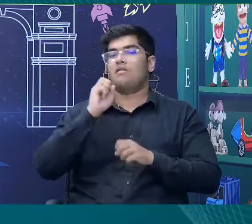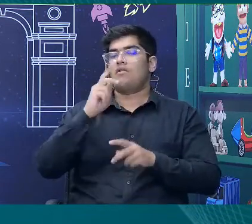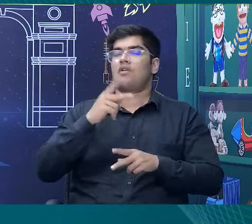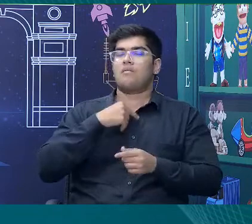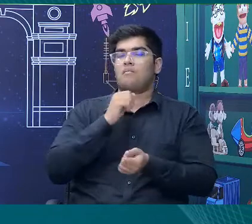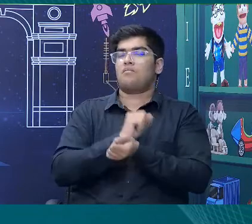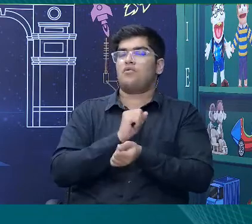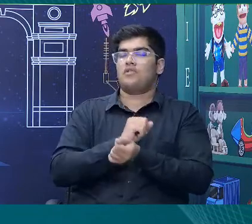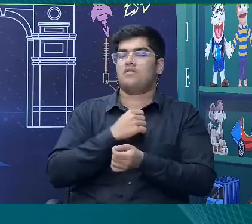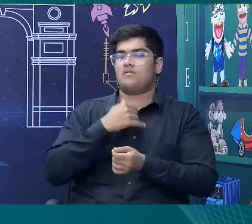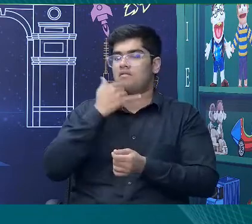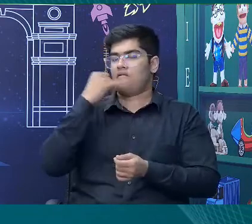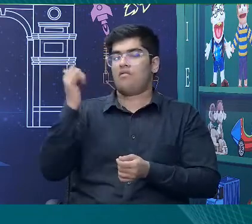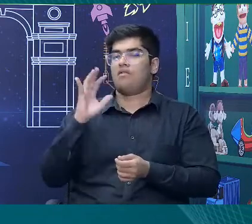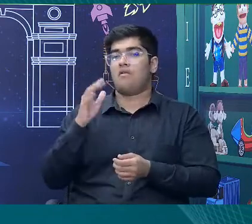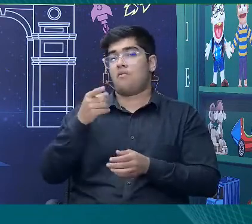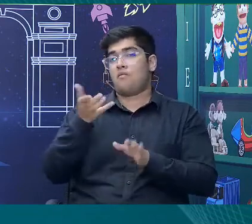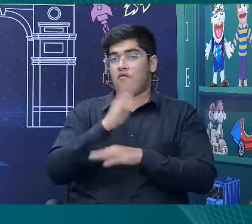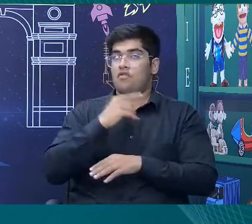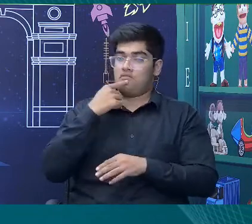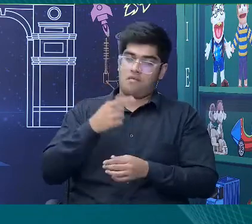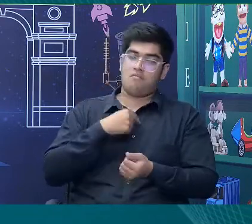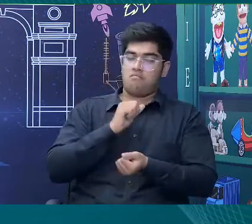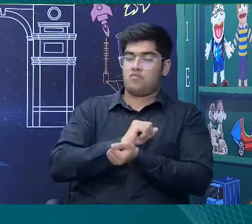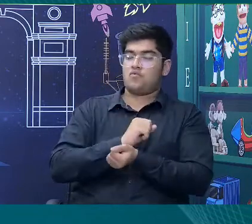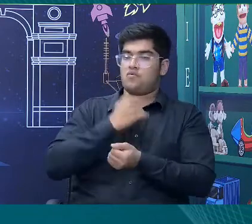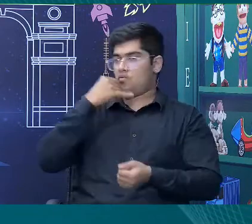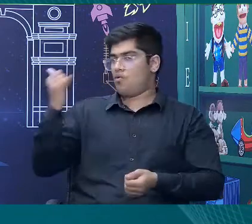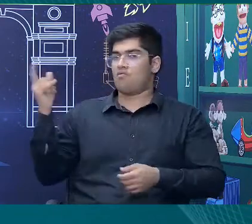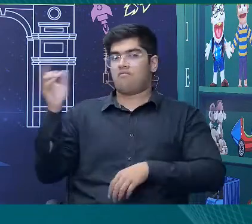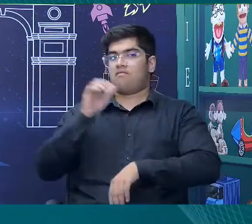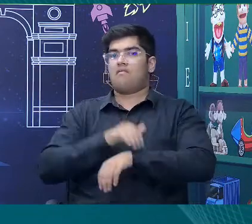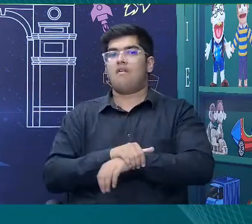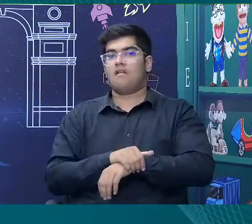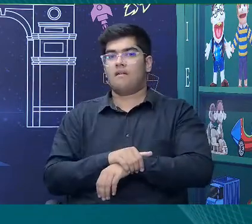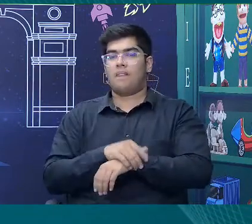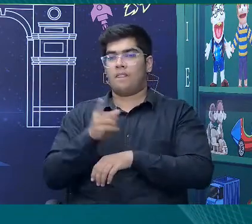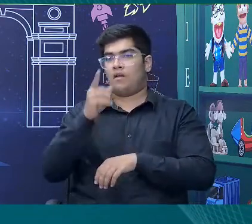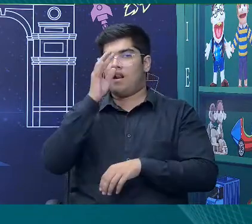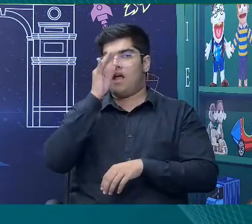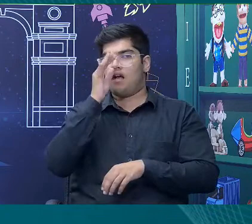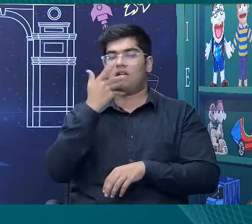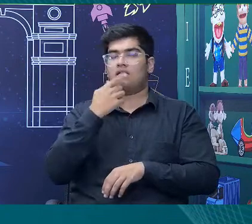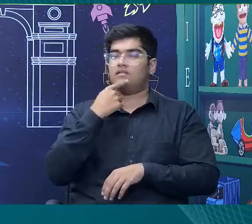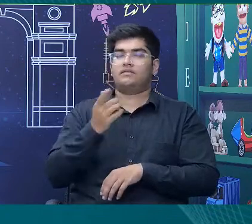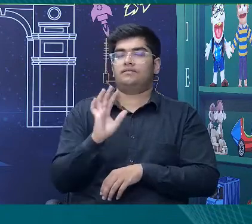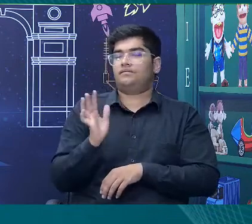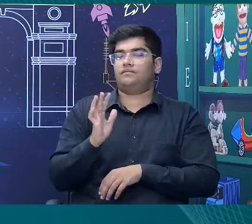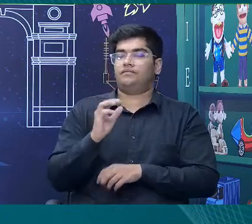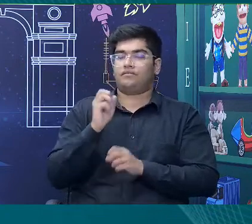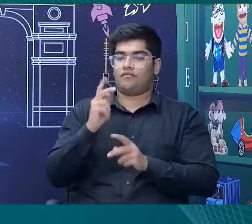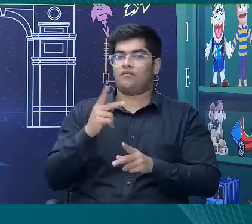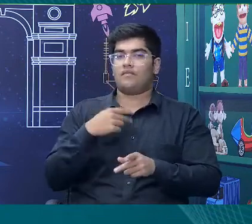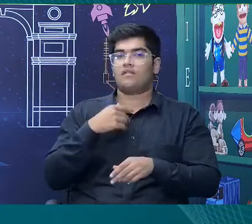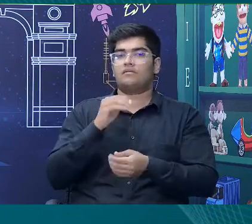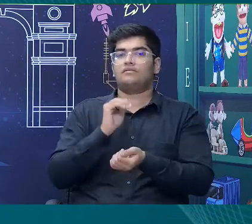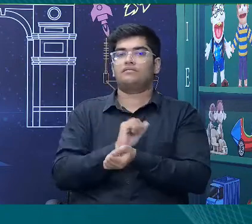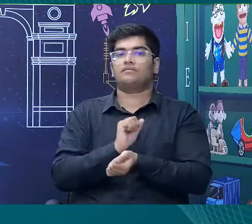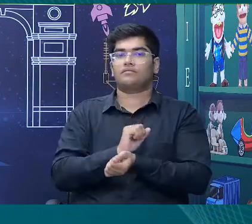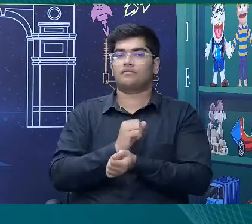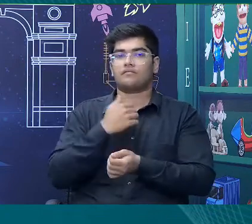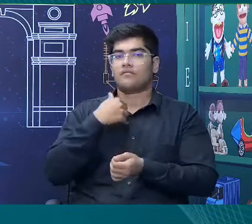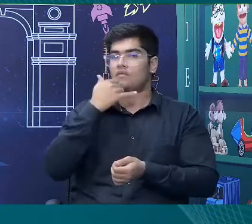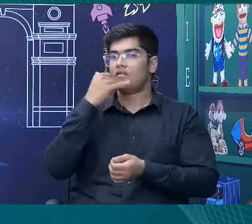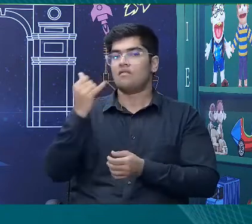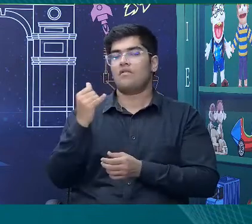sheriff. Initially he threatened to call the sheriff. He said, I'll call the sheriff on you. You lied to us. So he said, you know, if you want to